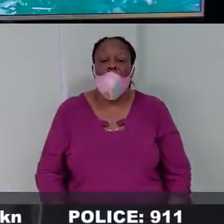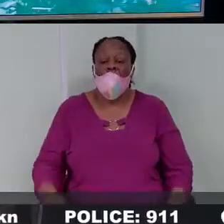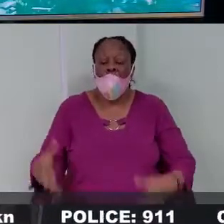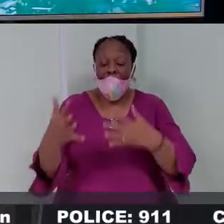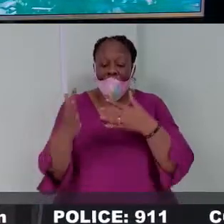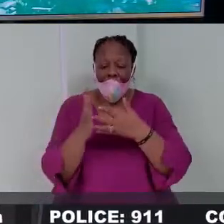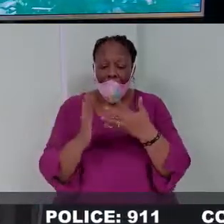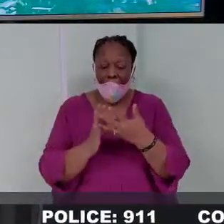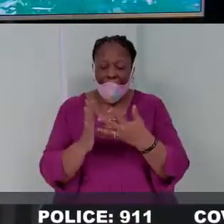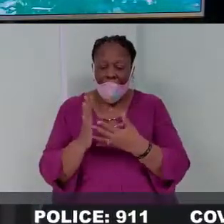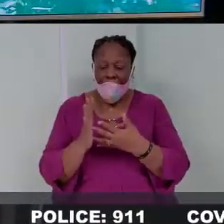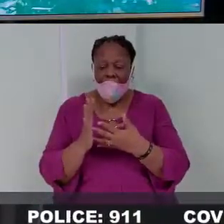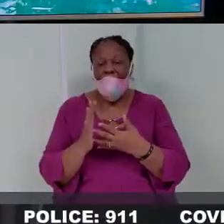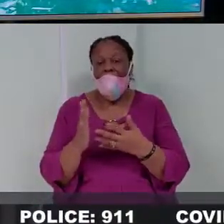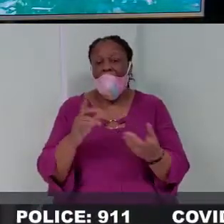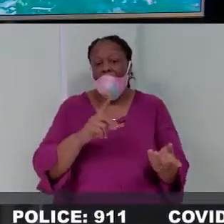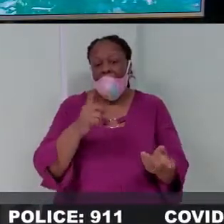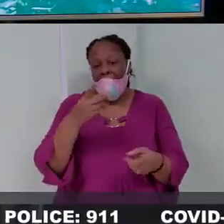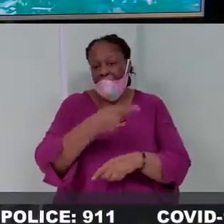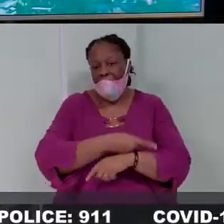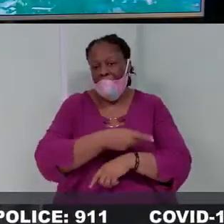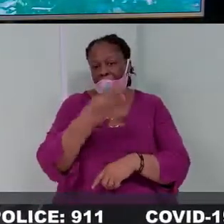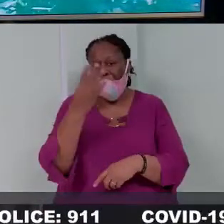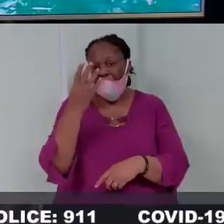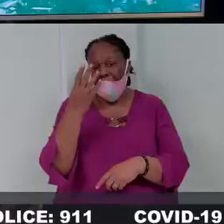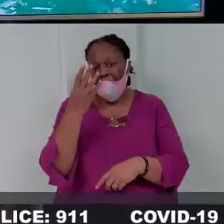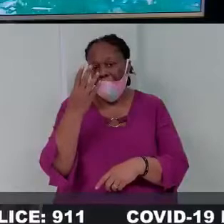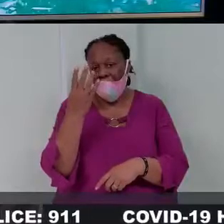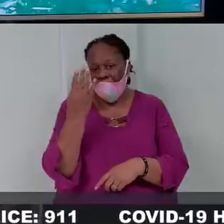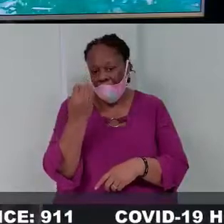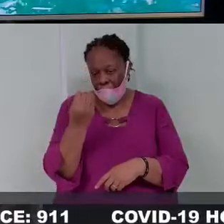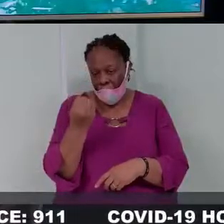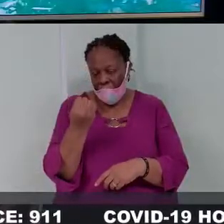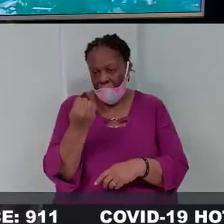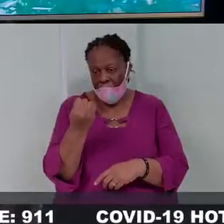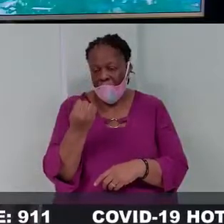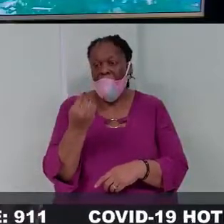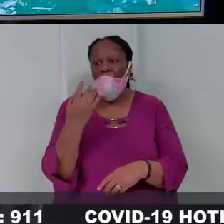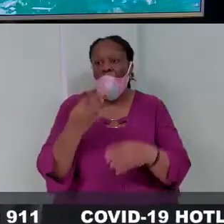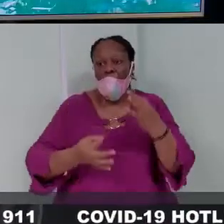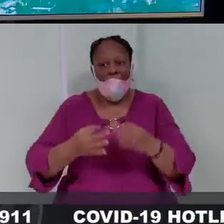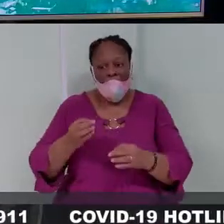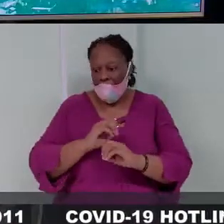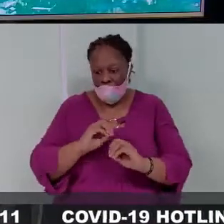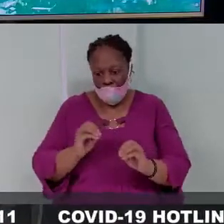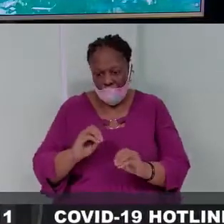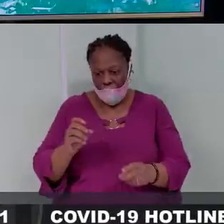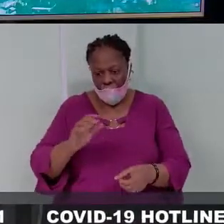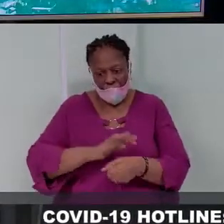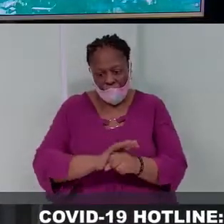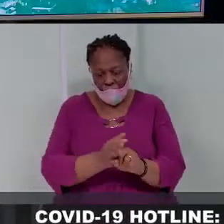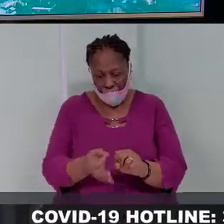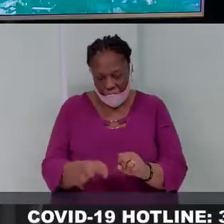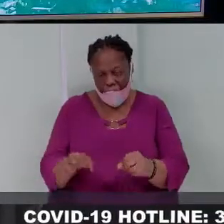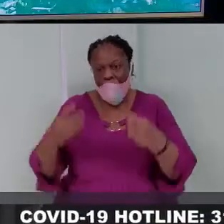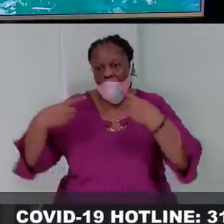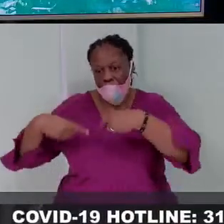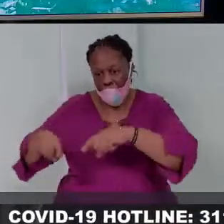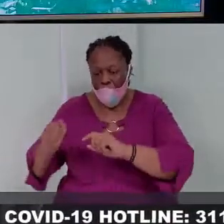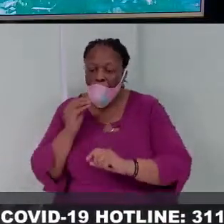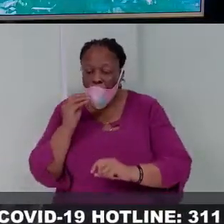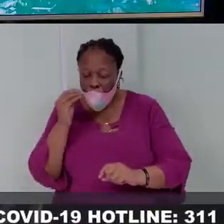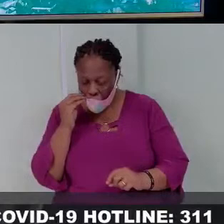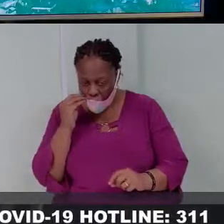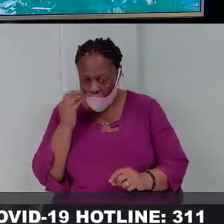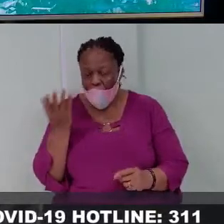You await your result. Once you are negative, you are officially discharged from quarantine. Up